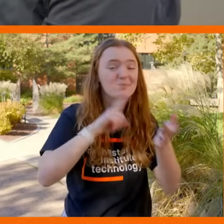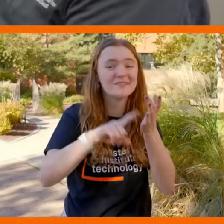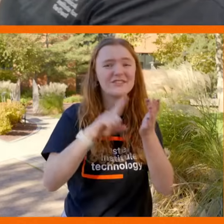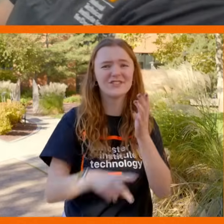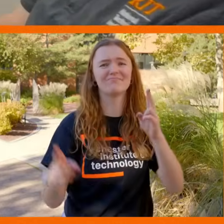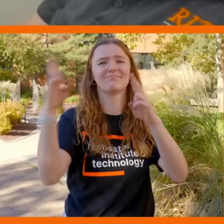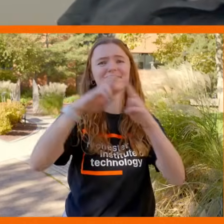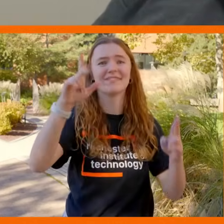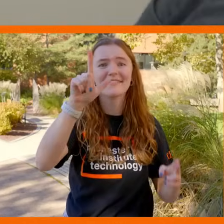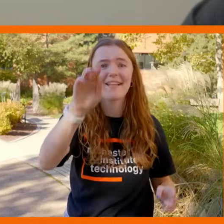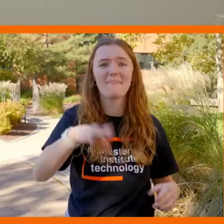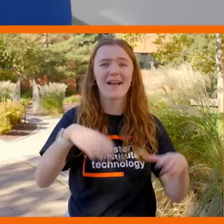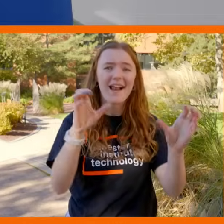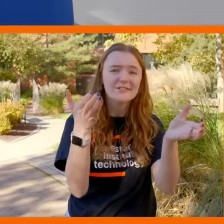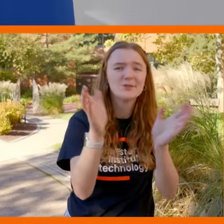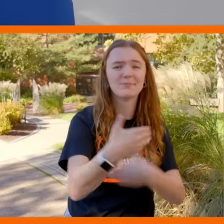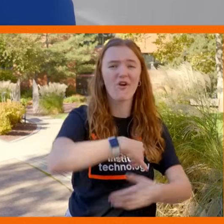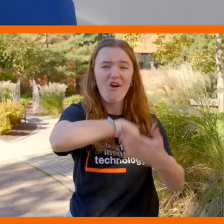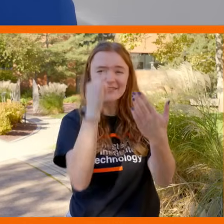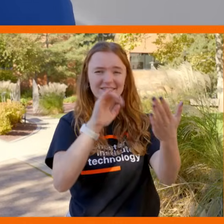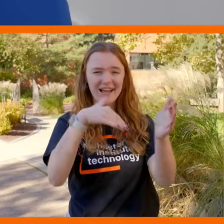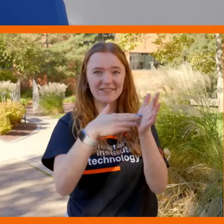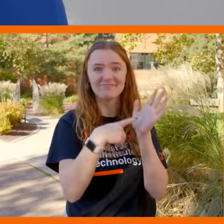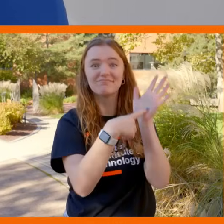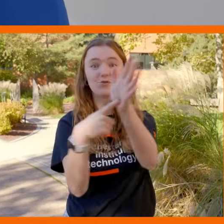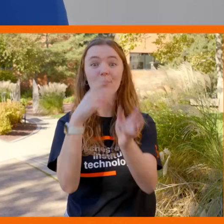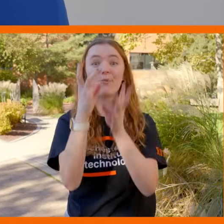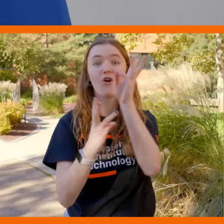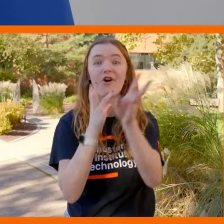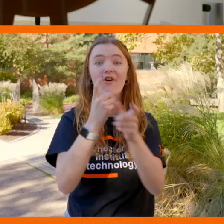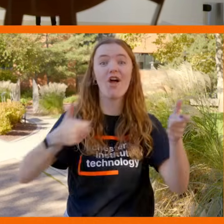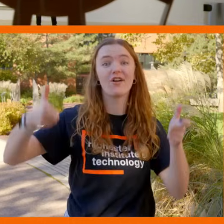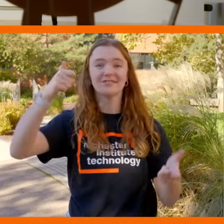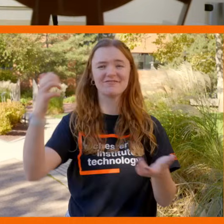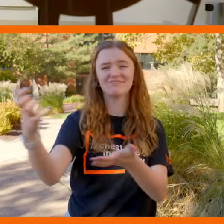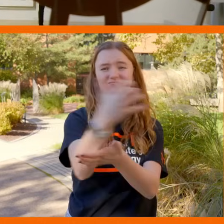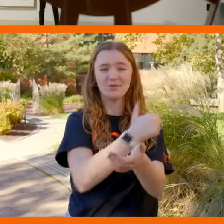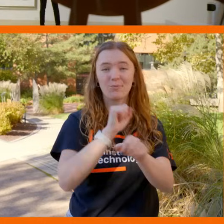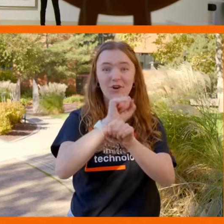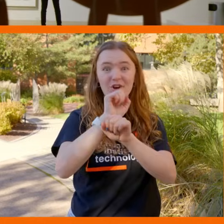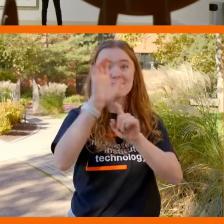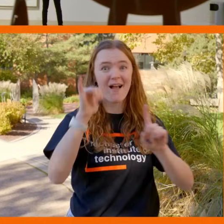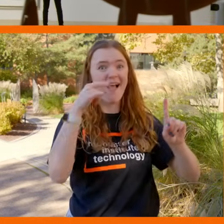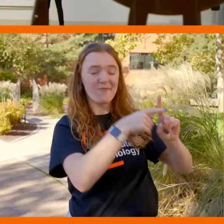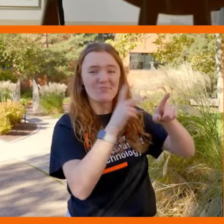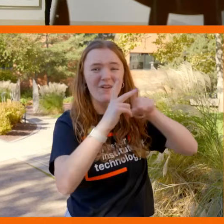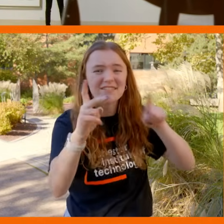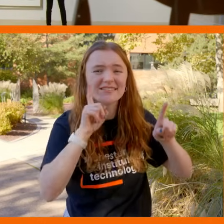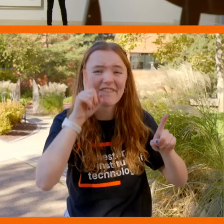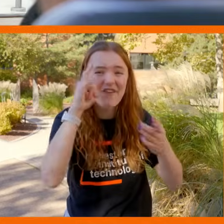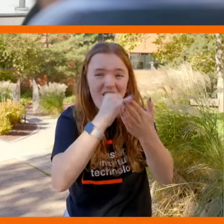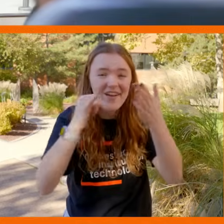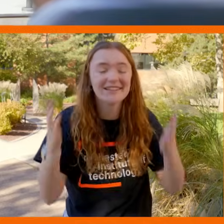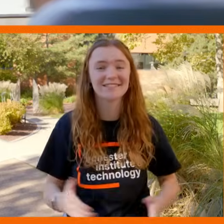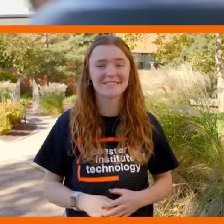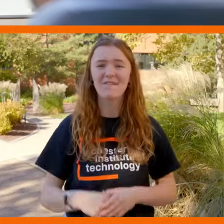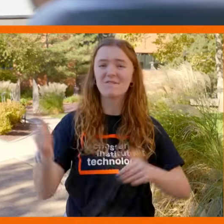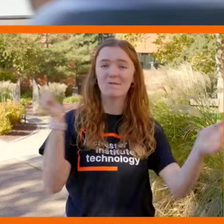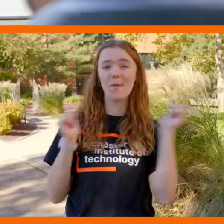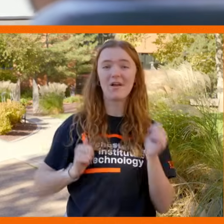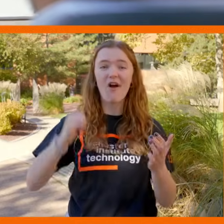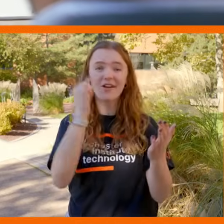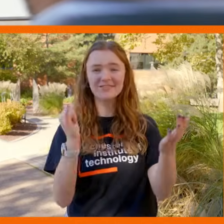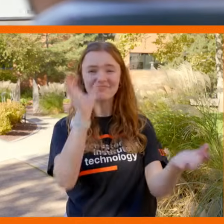work with faculty on research, state-of-the-art laboratories and classrooms, an art center that showcases the world's largest collection of work